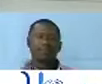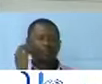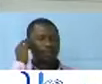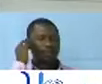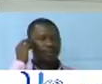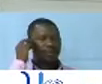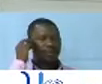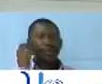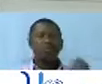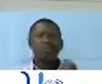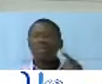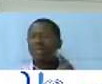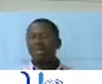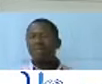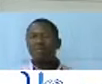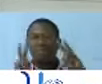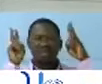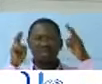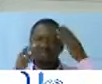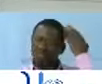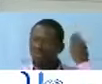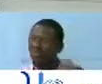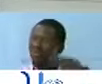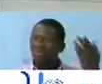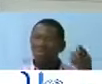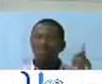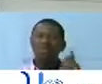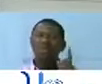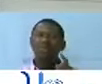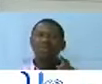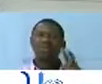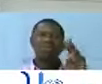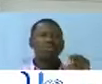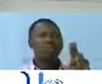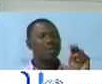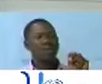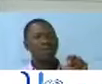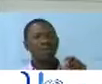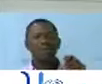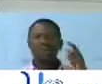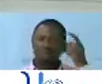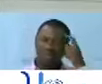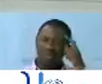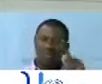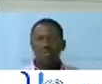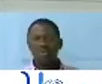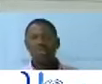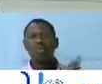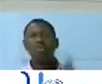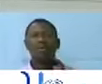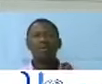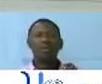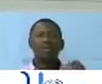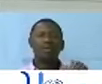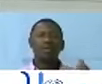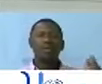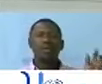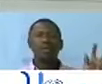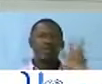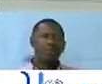couldn't care less what the UN thought or ECOWAS or anybody for that matter. Mom du dan falé sax lan la ECOWAS